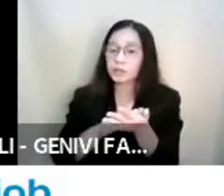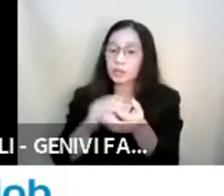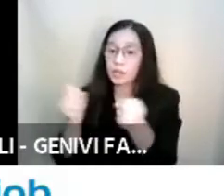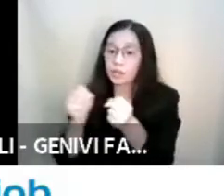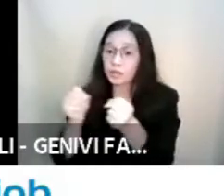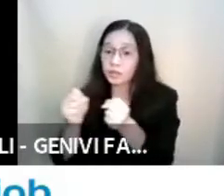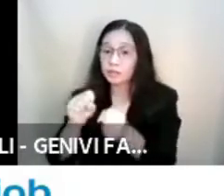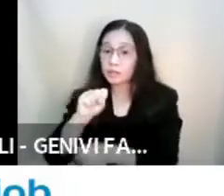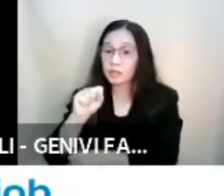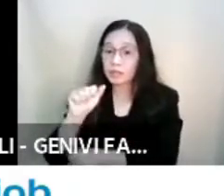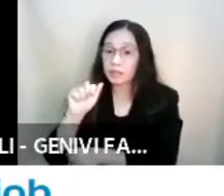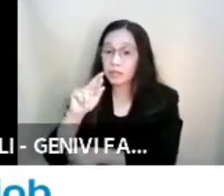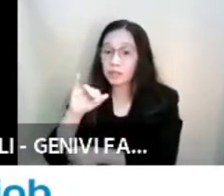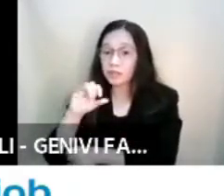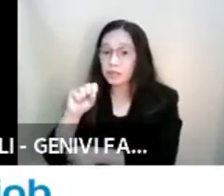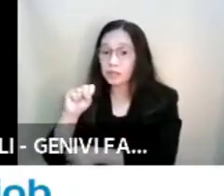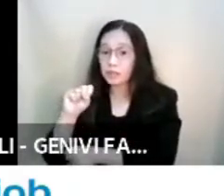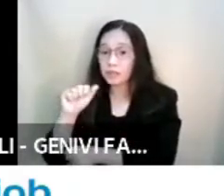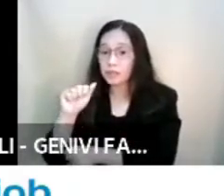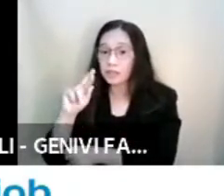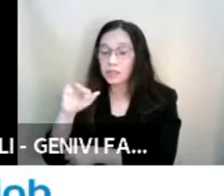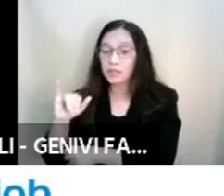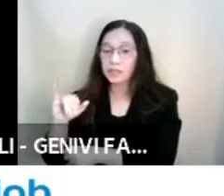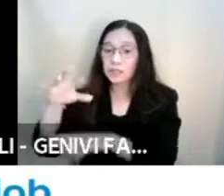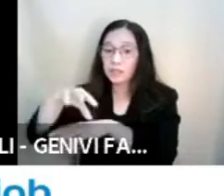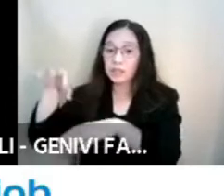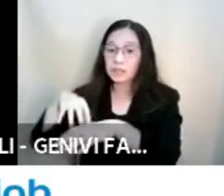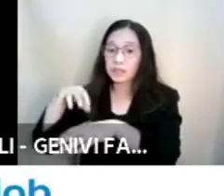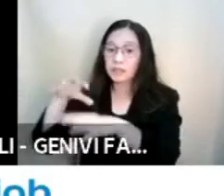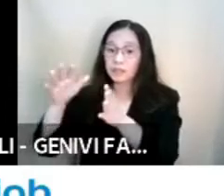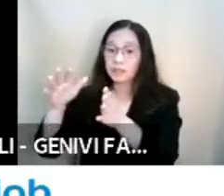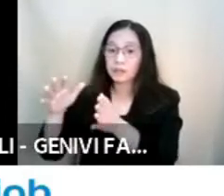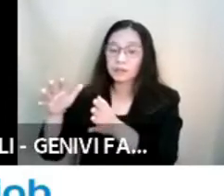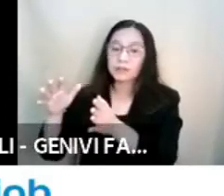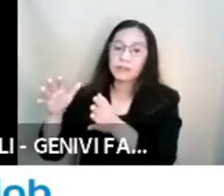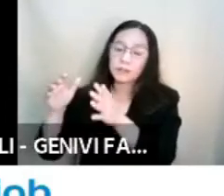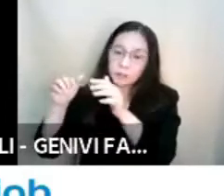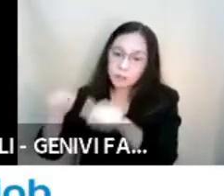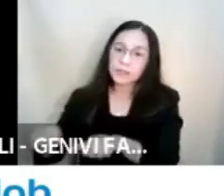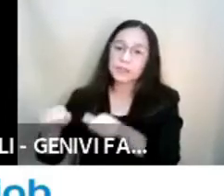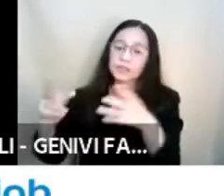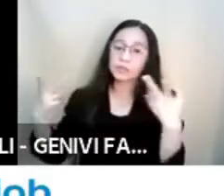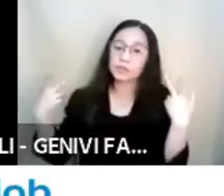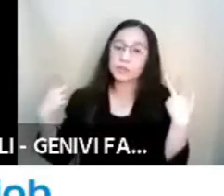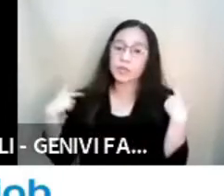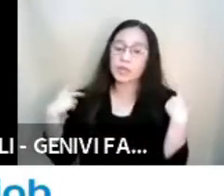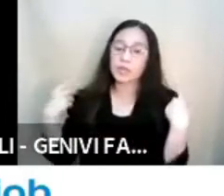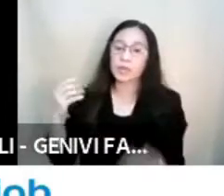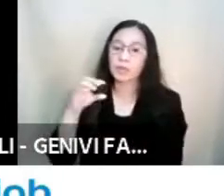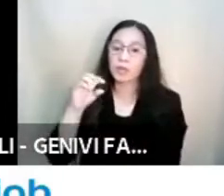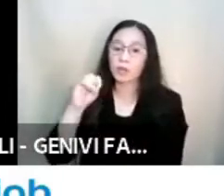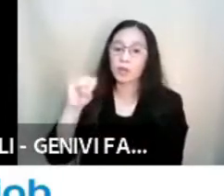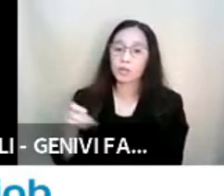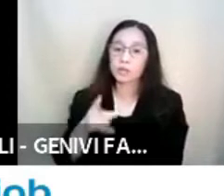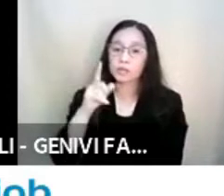sari-sari store in the neighborhood na pwedeng doon magkaroon ng on-the-job training or